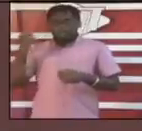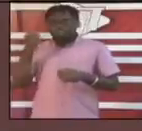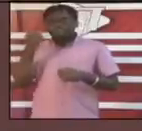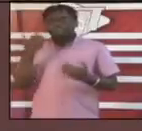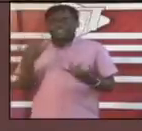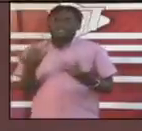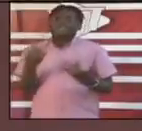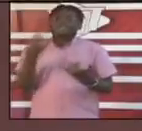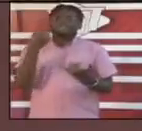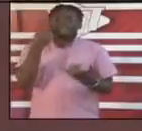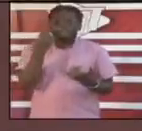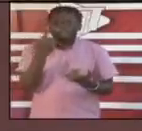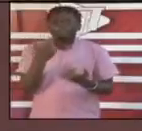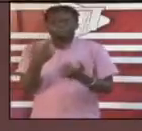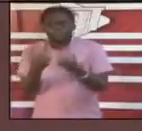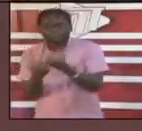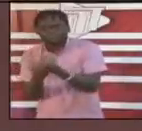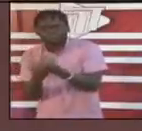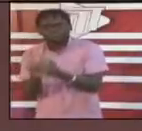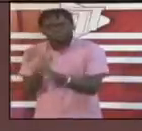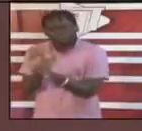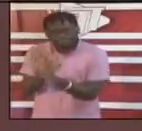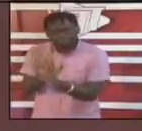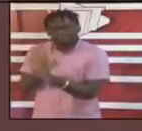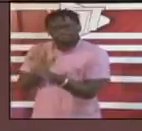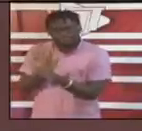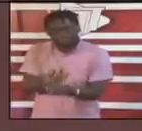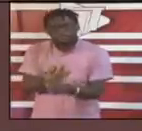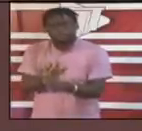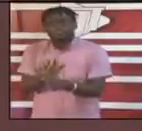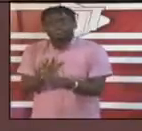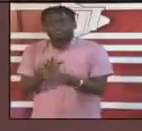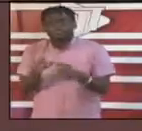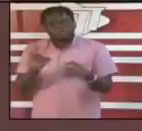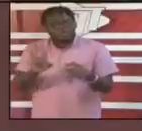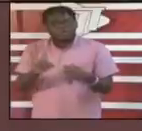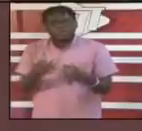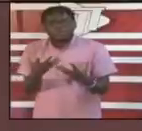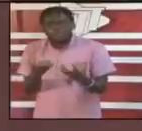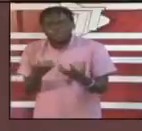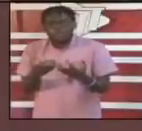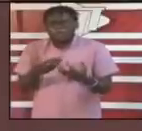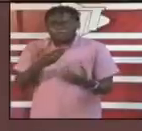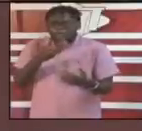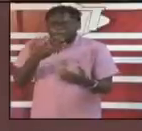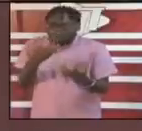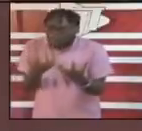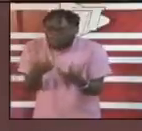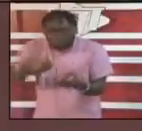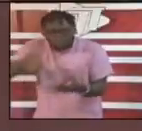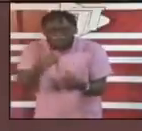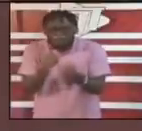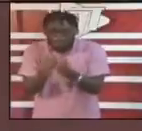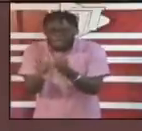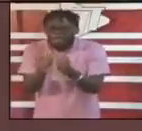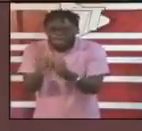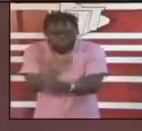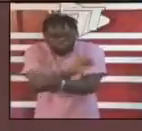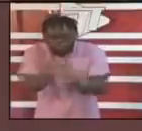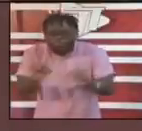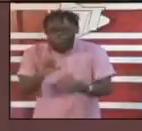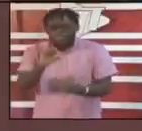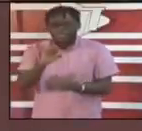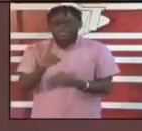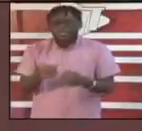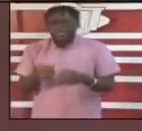to do well. Everyone, including family members and strangers, will want to know what school did your child